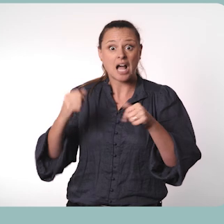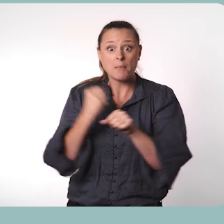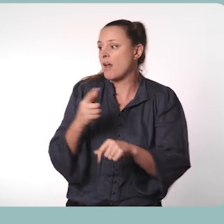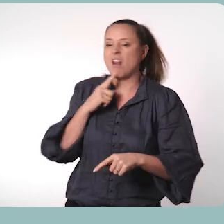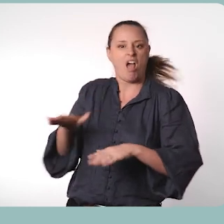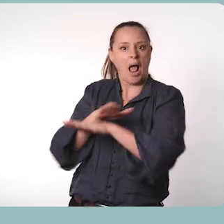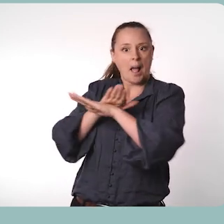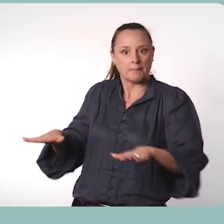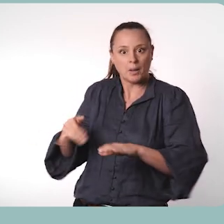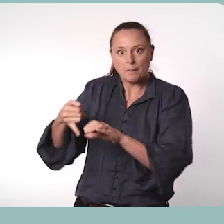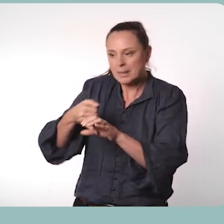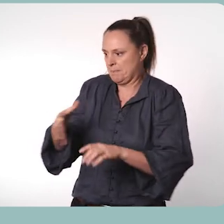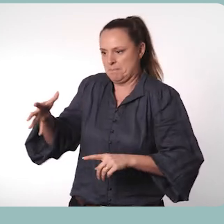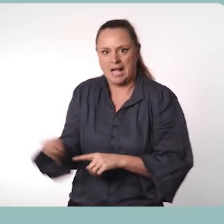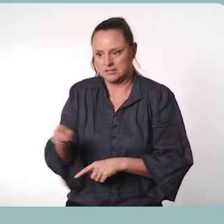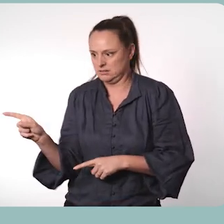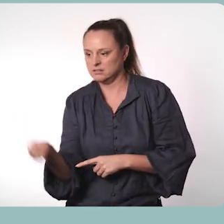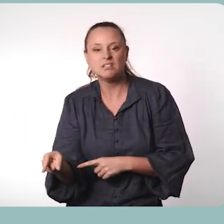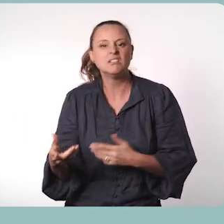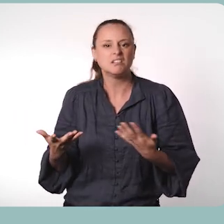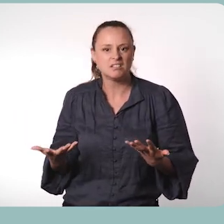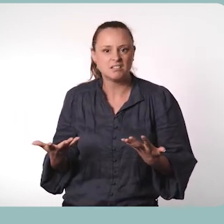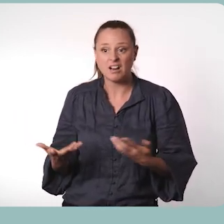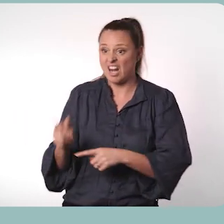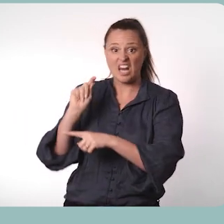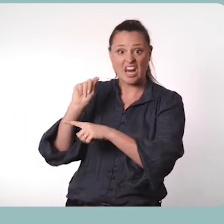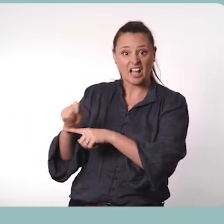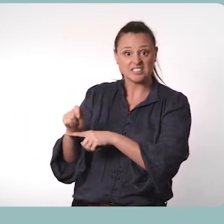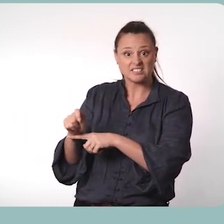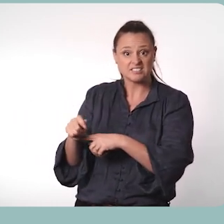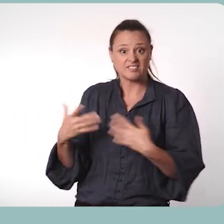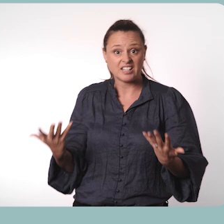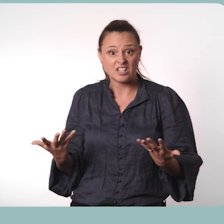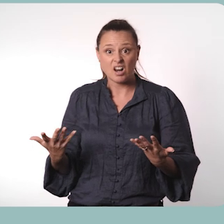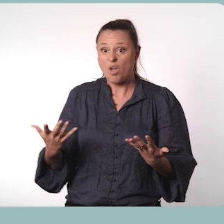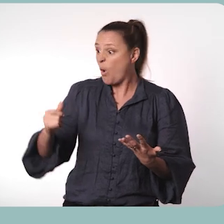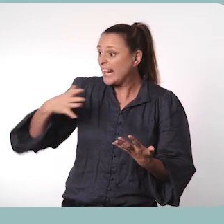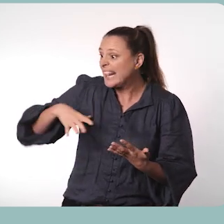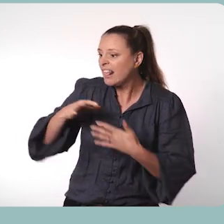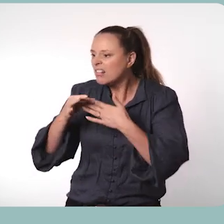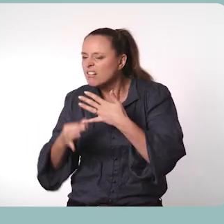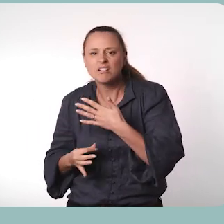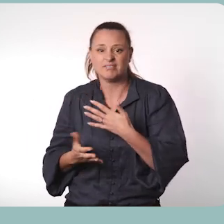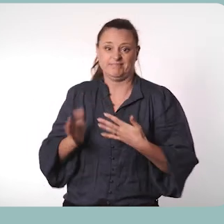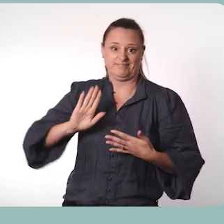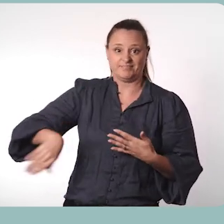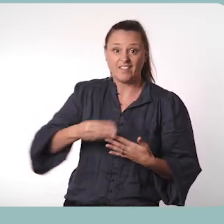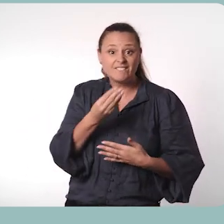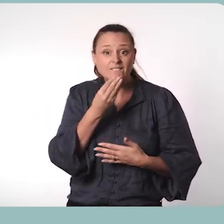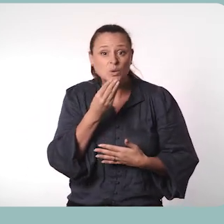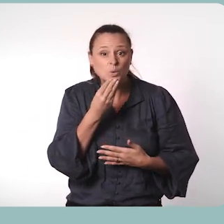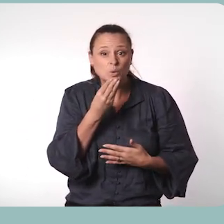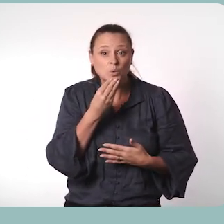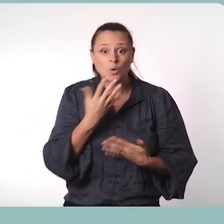stopping someone having treatments of medicine, neglect where someone is denied basic needs like water, food, care or